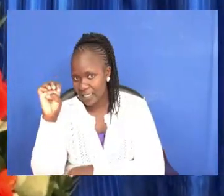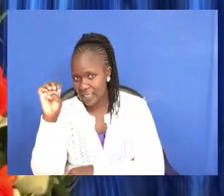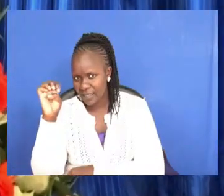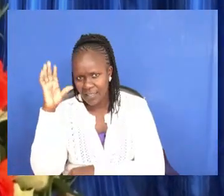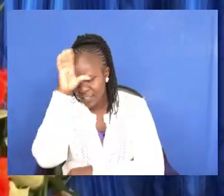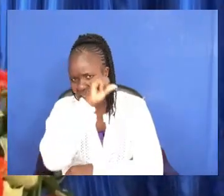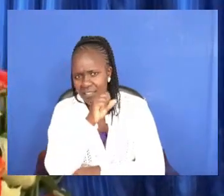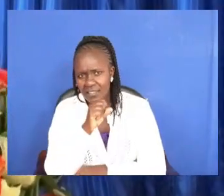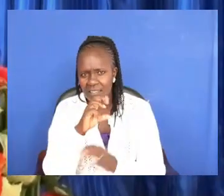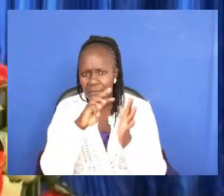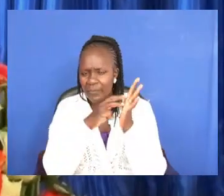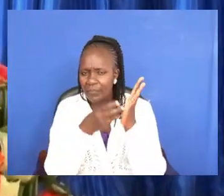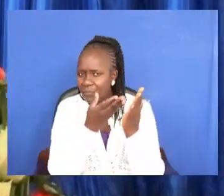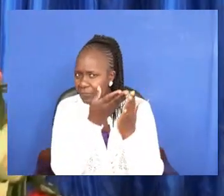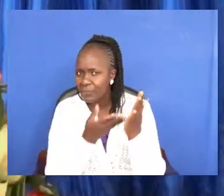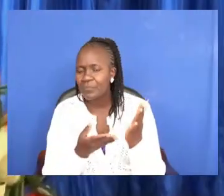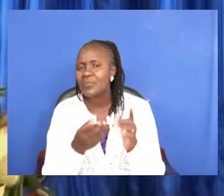Can you guess what I spelled?